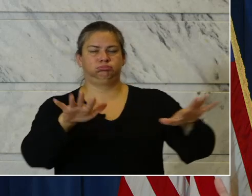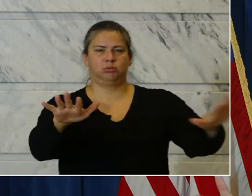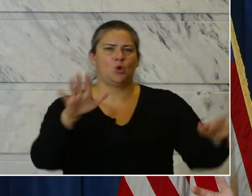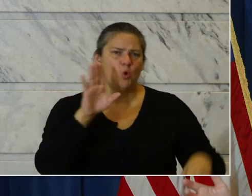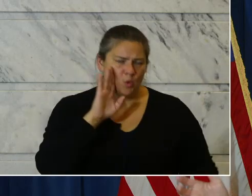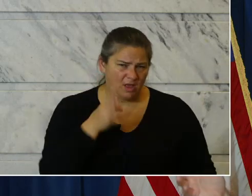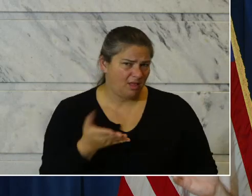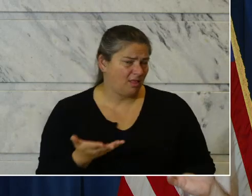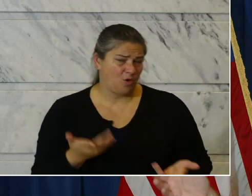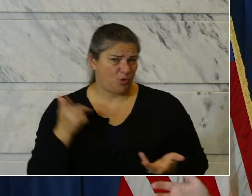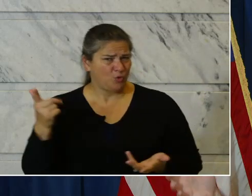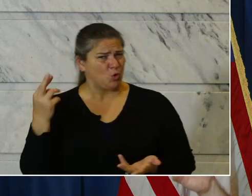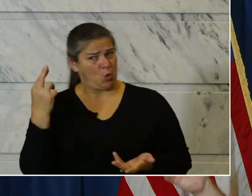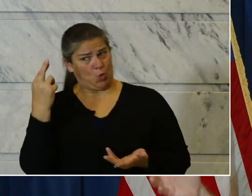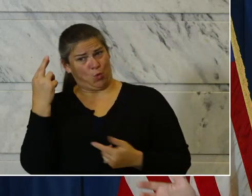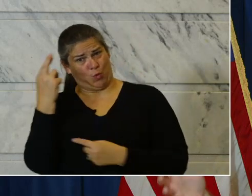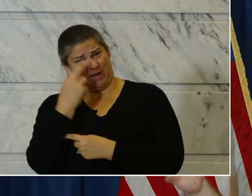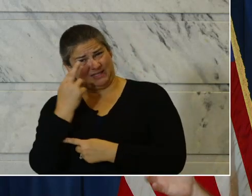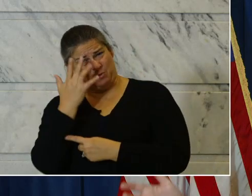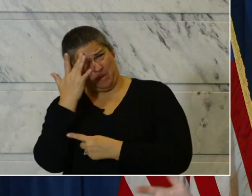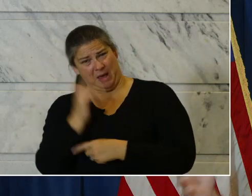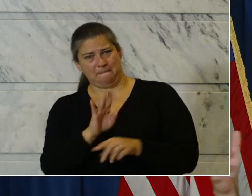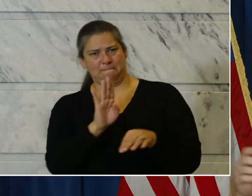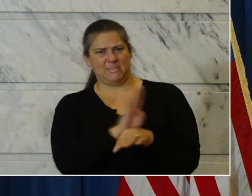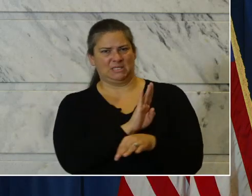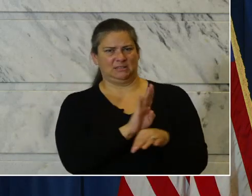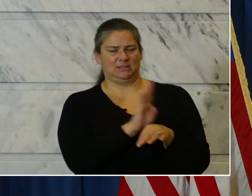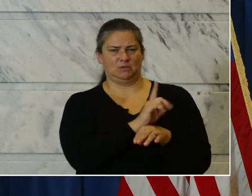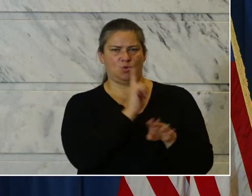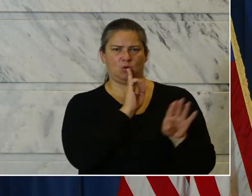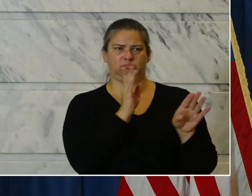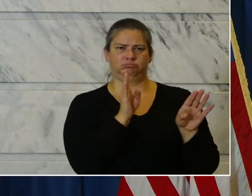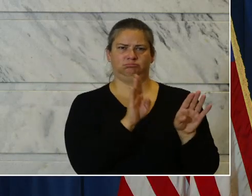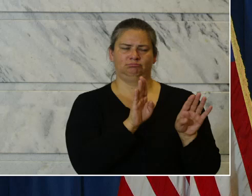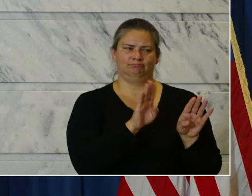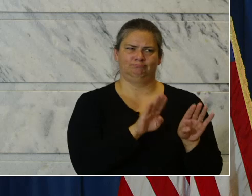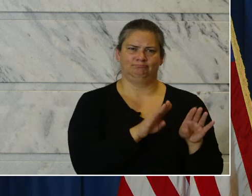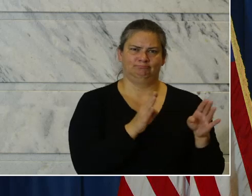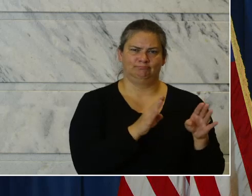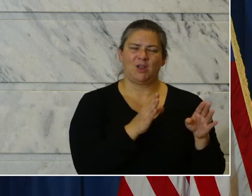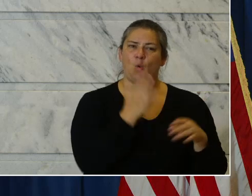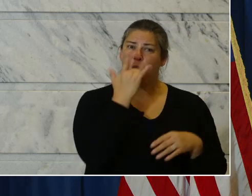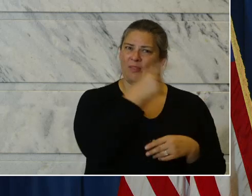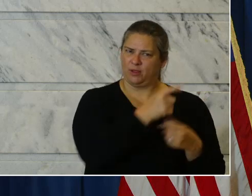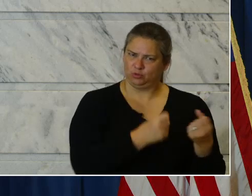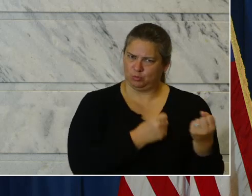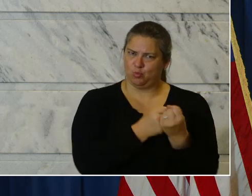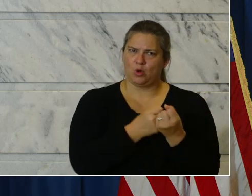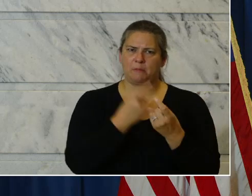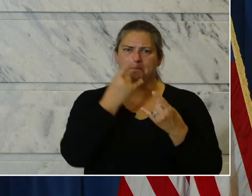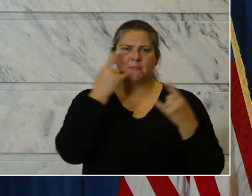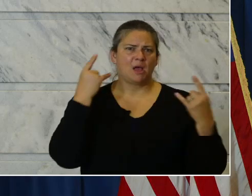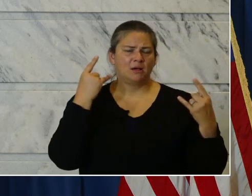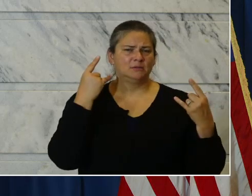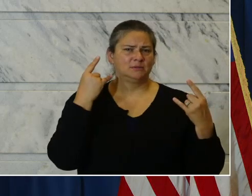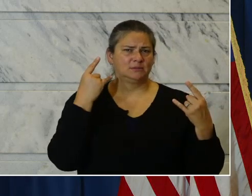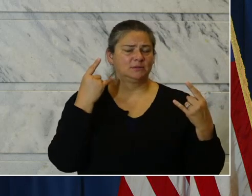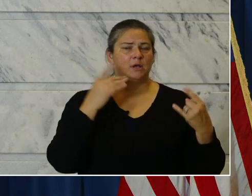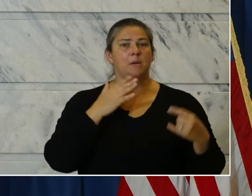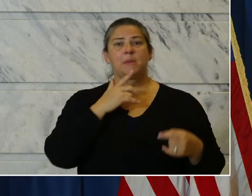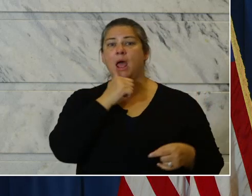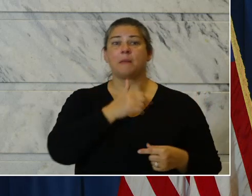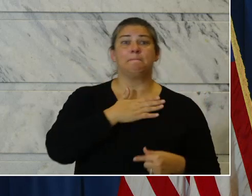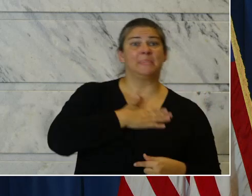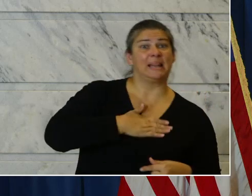rate. I mean, there's a reason that businesses and retail and others supported the mask mandate. Not please wear a